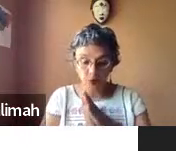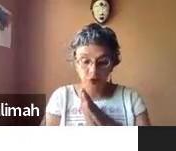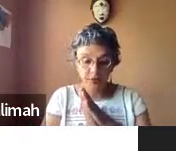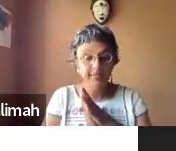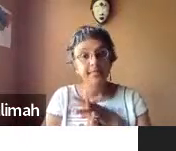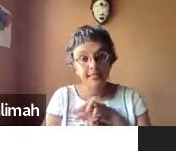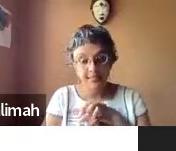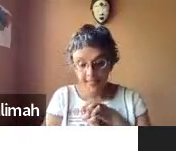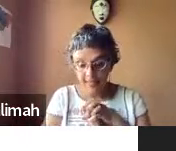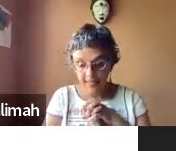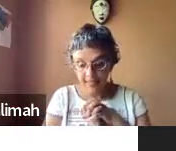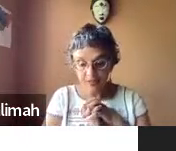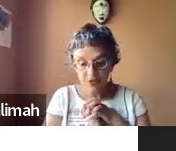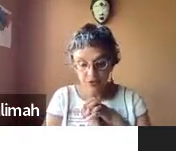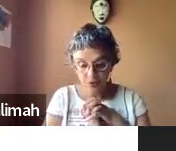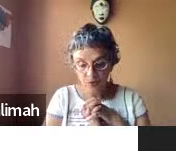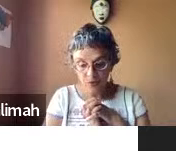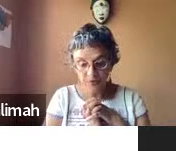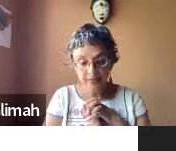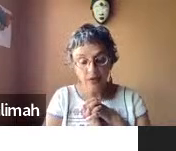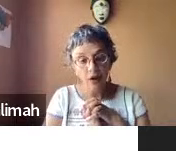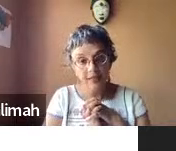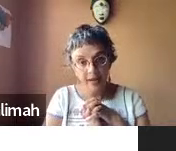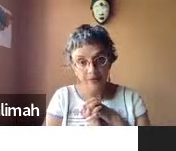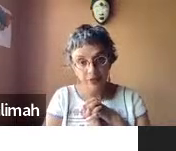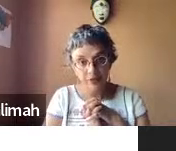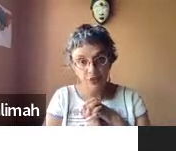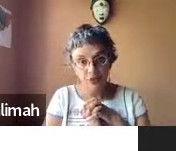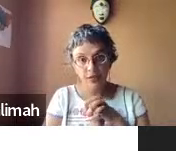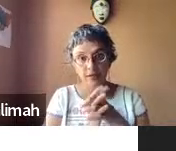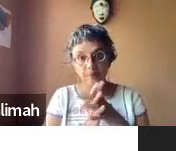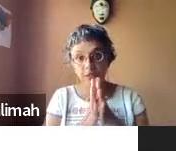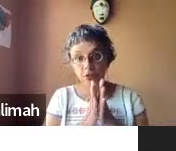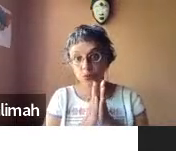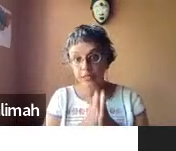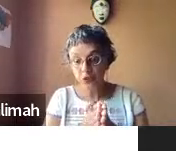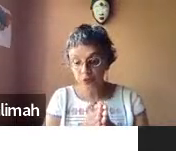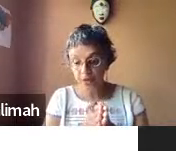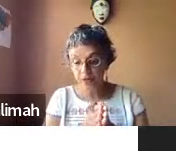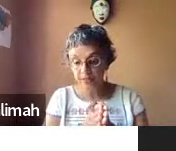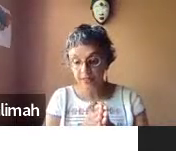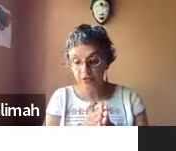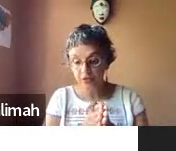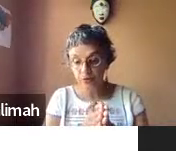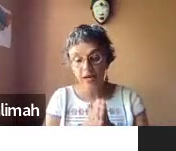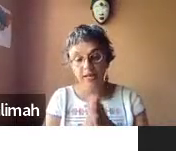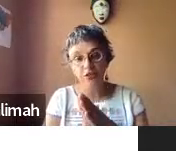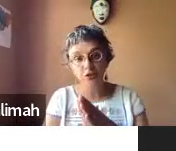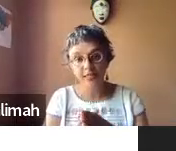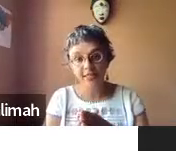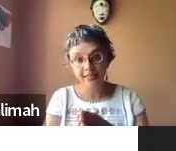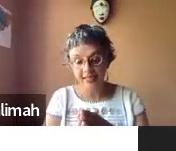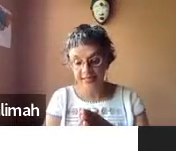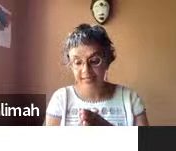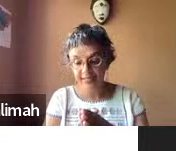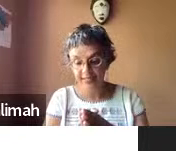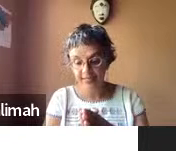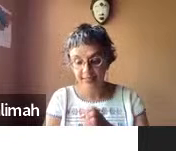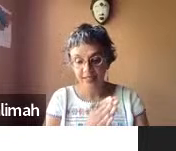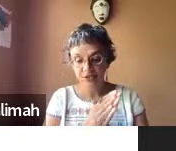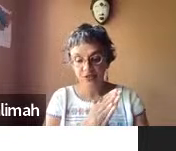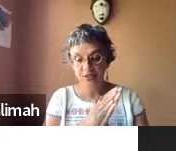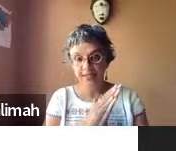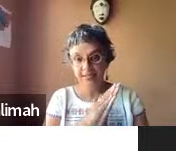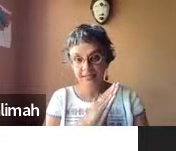The most recent data show that on average, between 2002 and